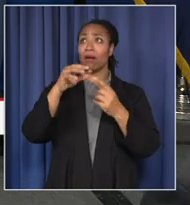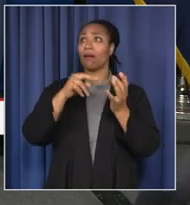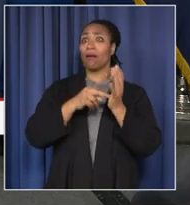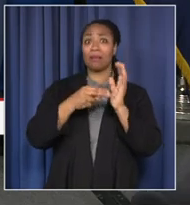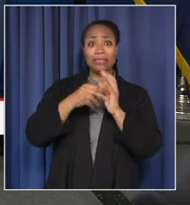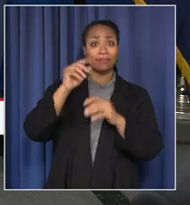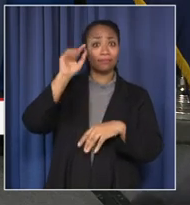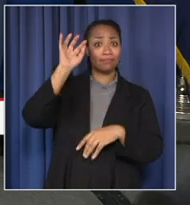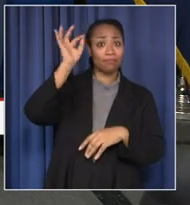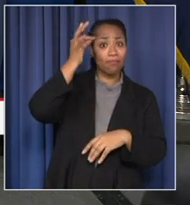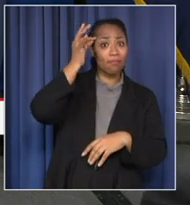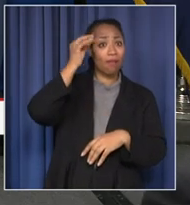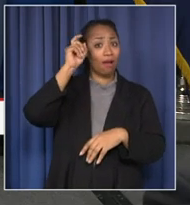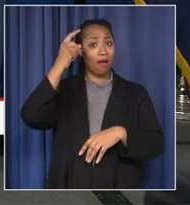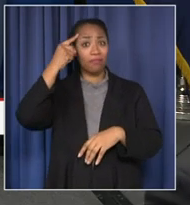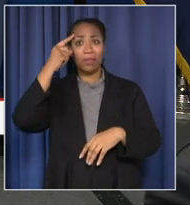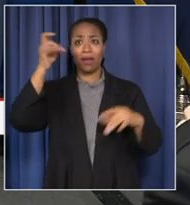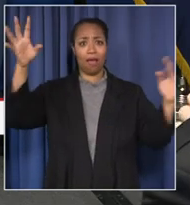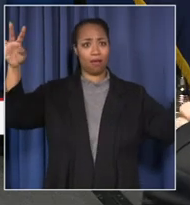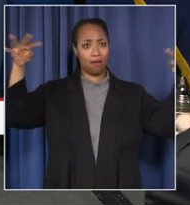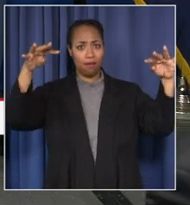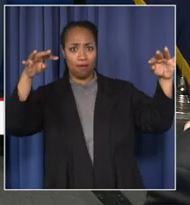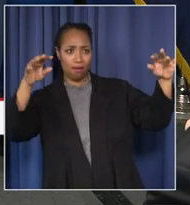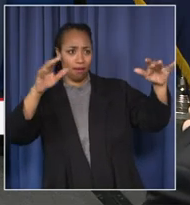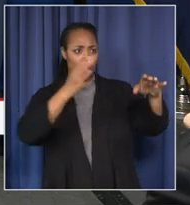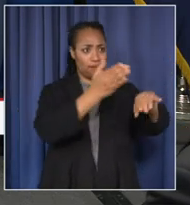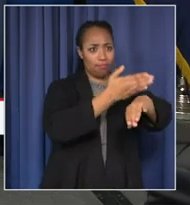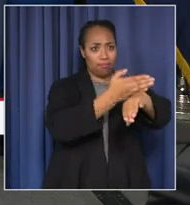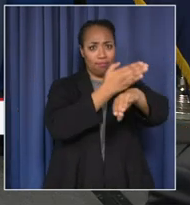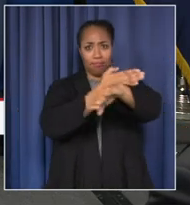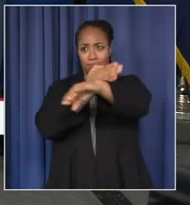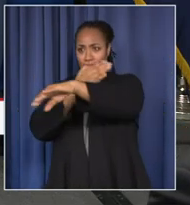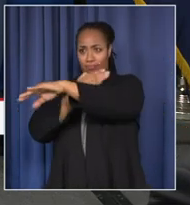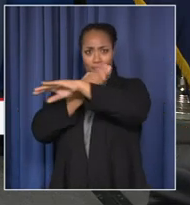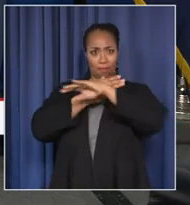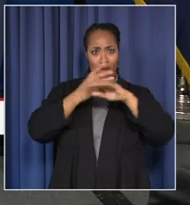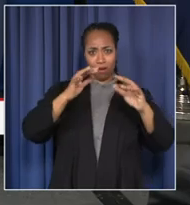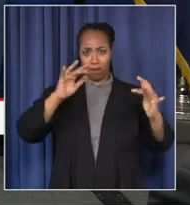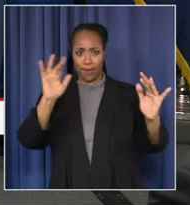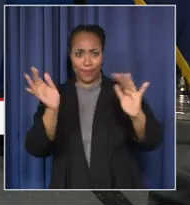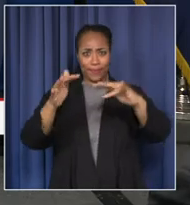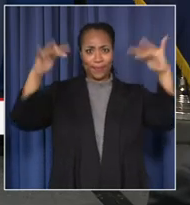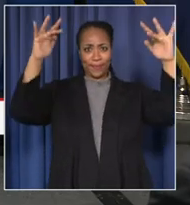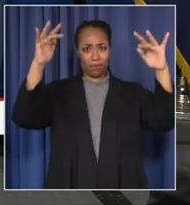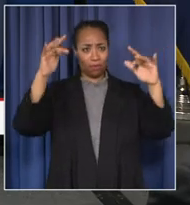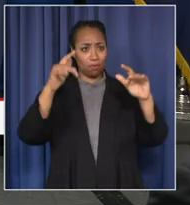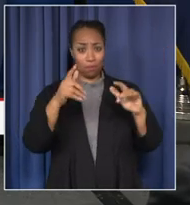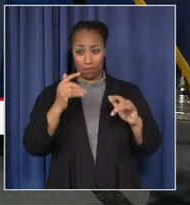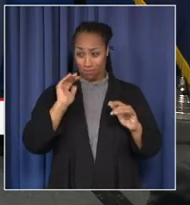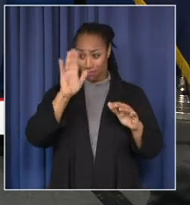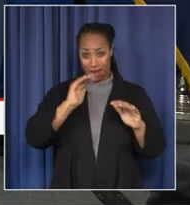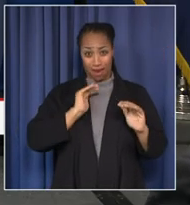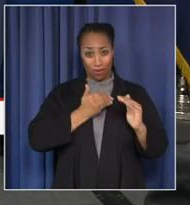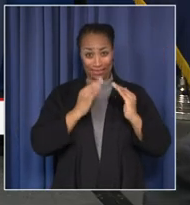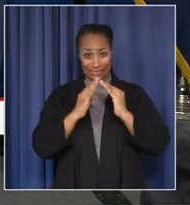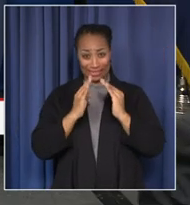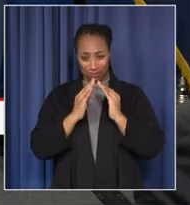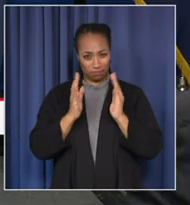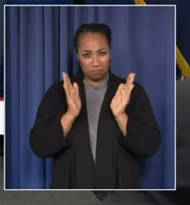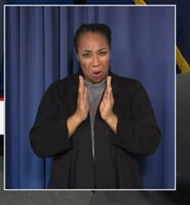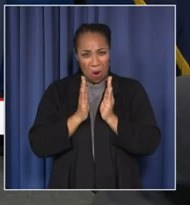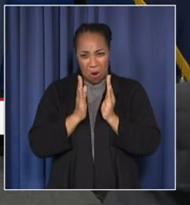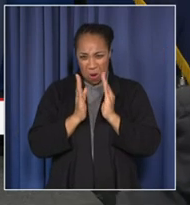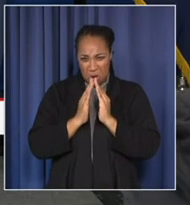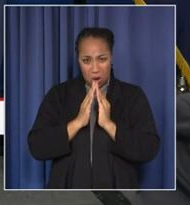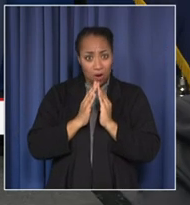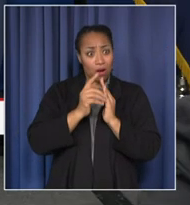national parks that, when your city as small as ours, how the national parks operate is a